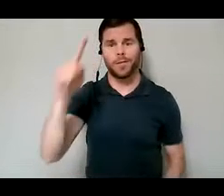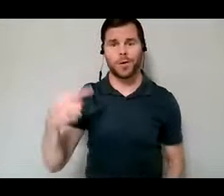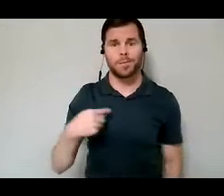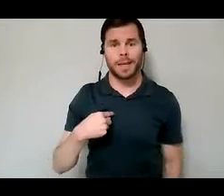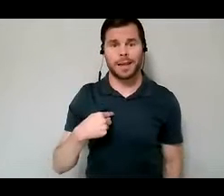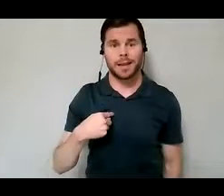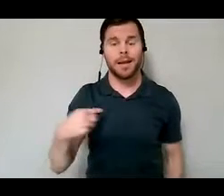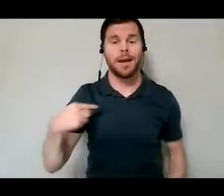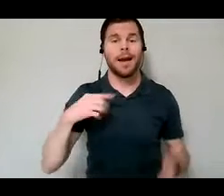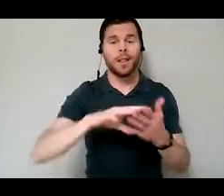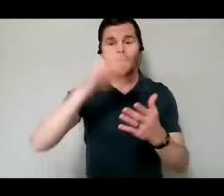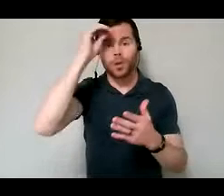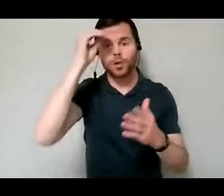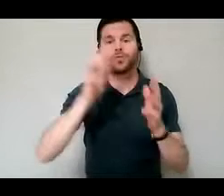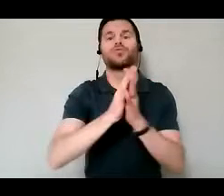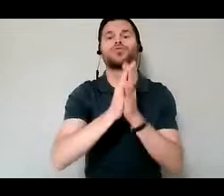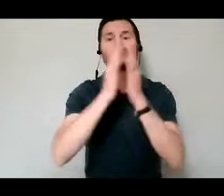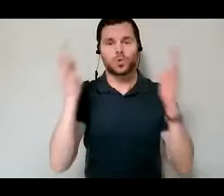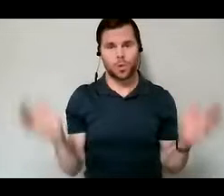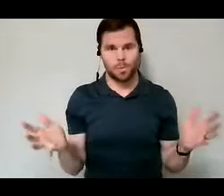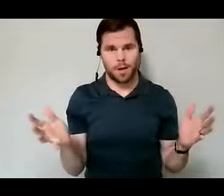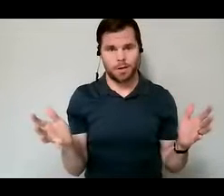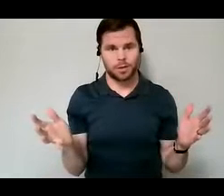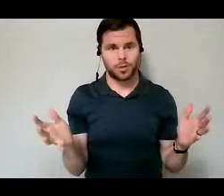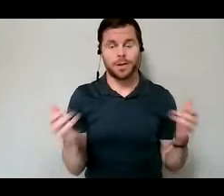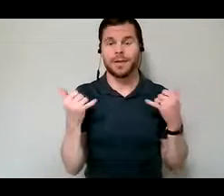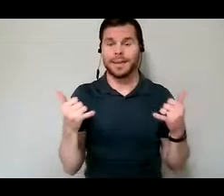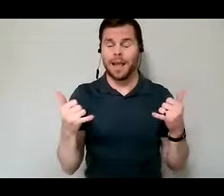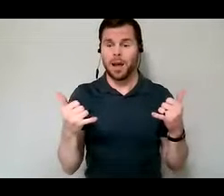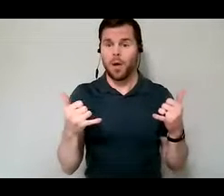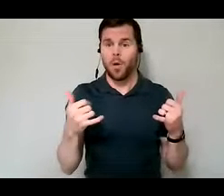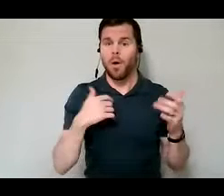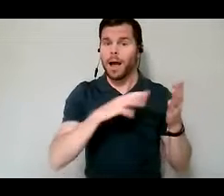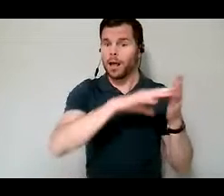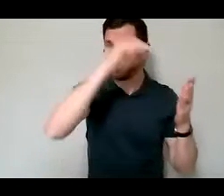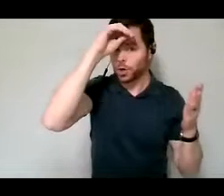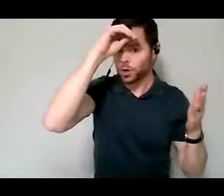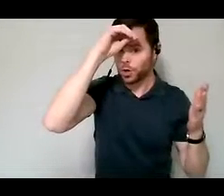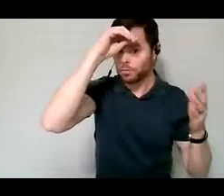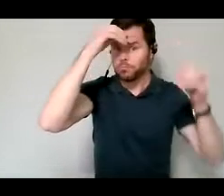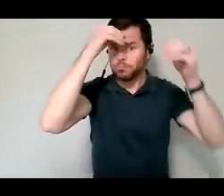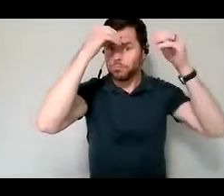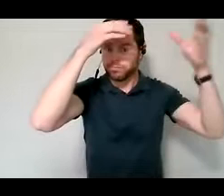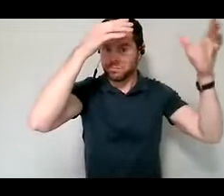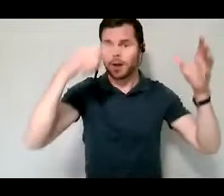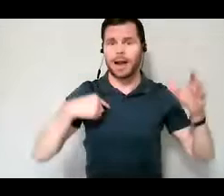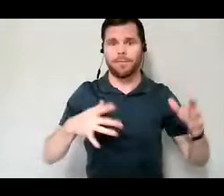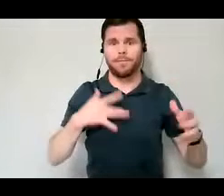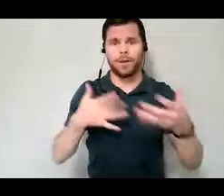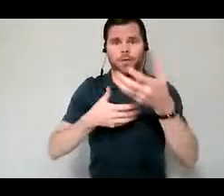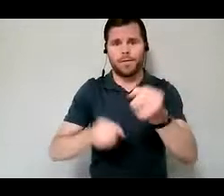know before, and with all this info, I feel a lot more confident to help people when they need it the